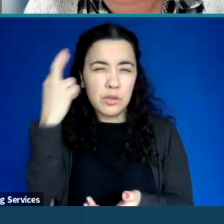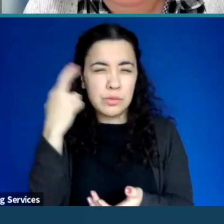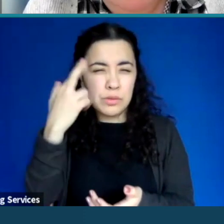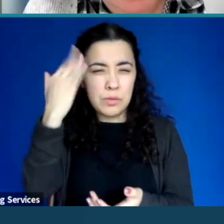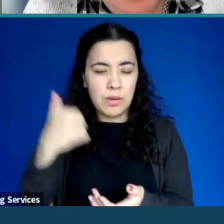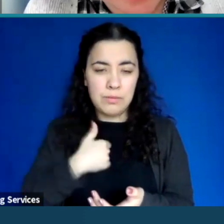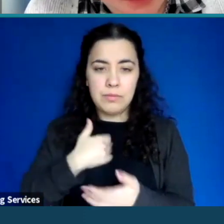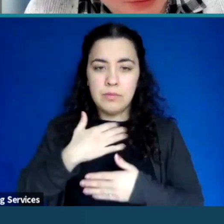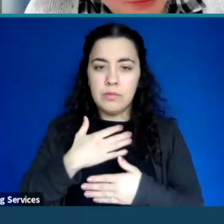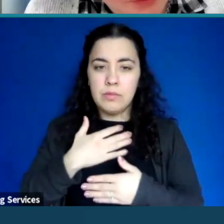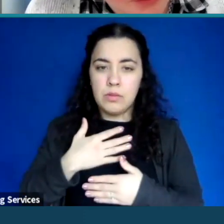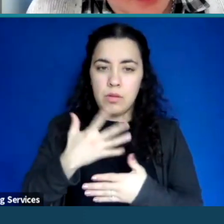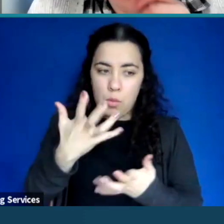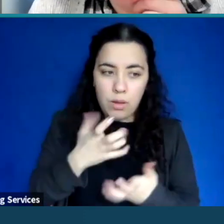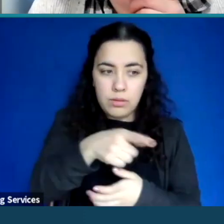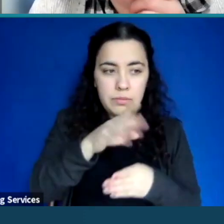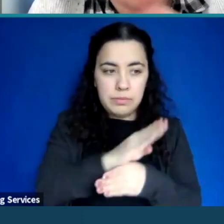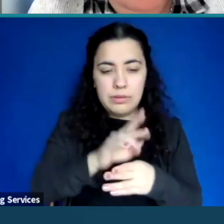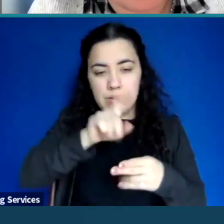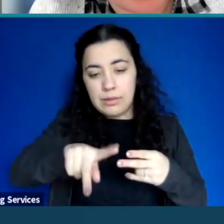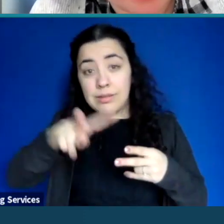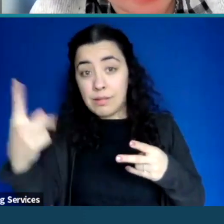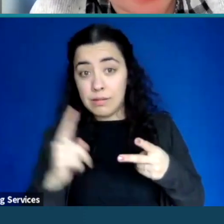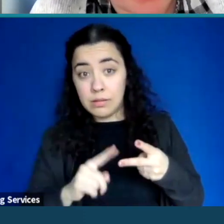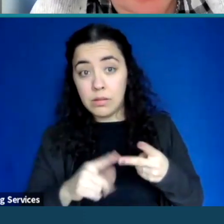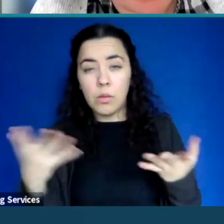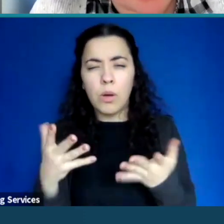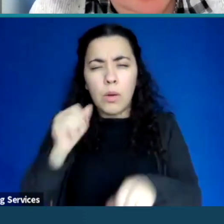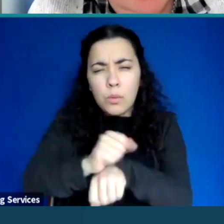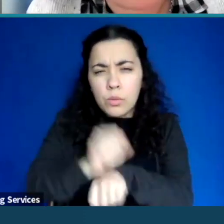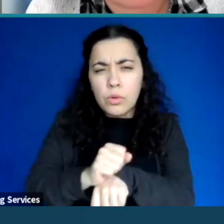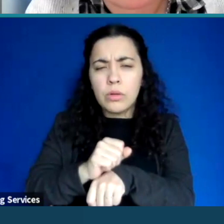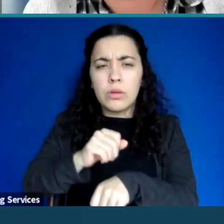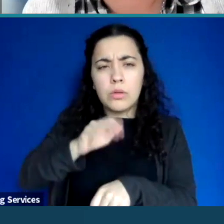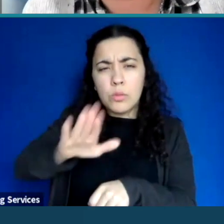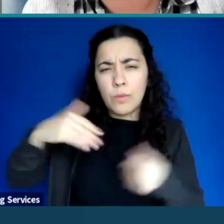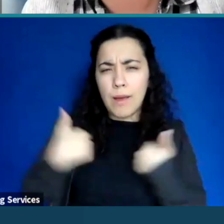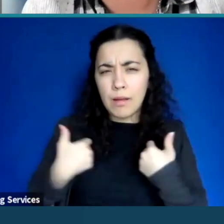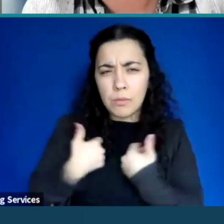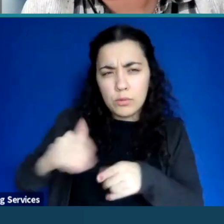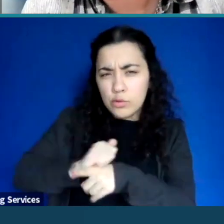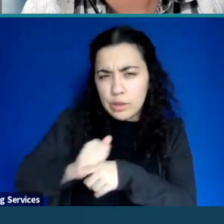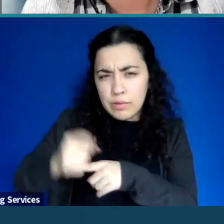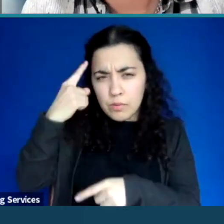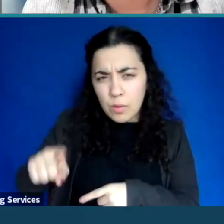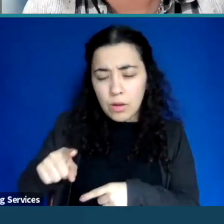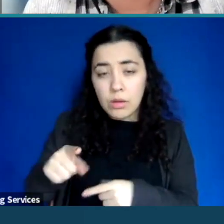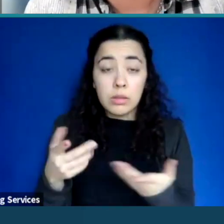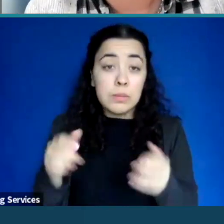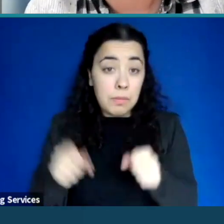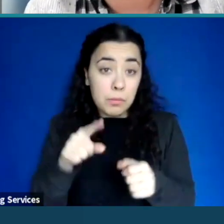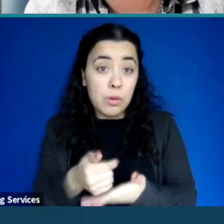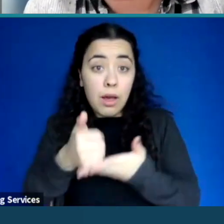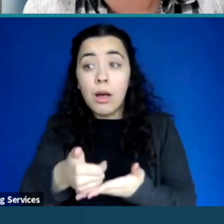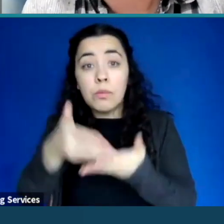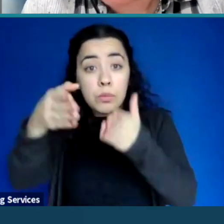like businesses, especially to ask that second question, what work or task is the animal trained to perform? Because you could be there to help someone if